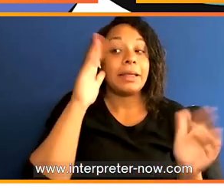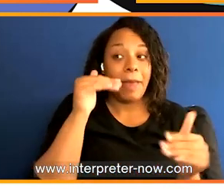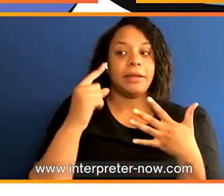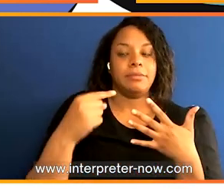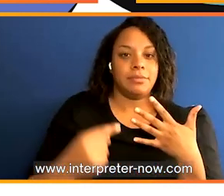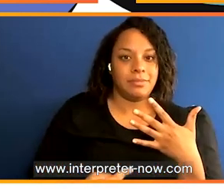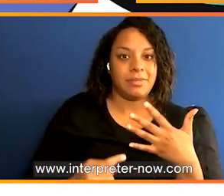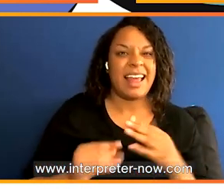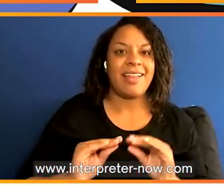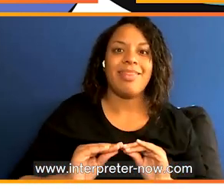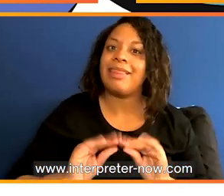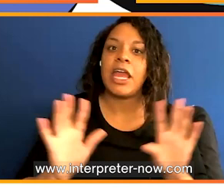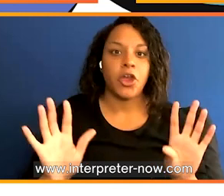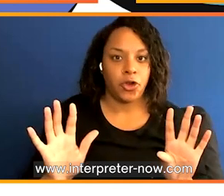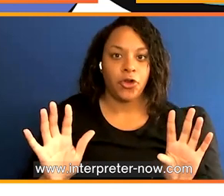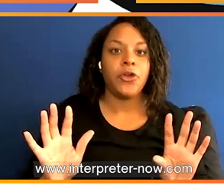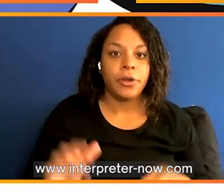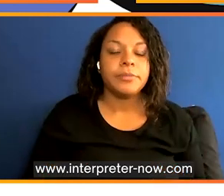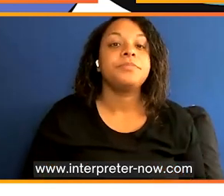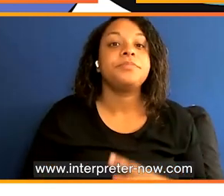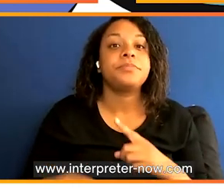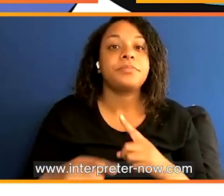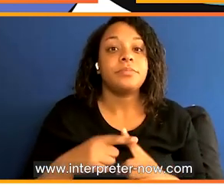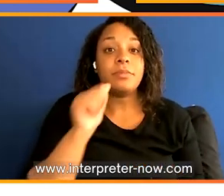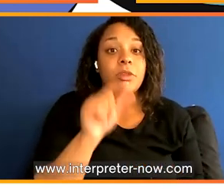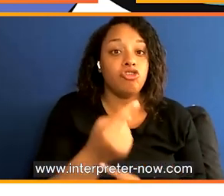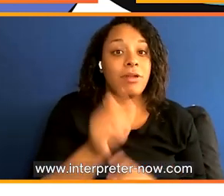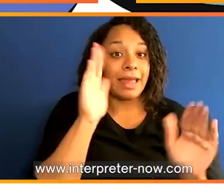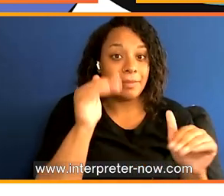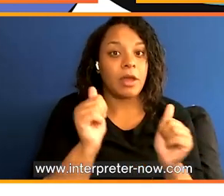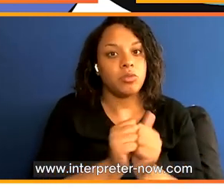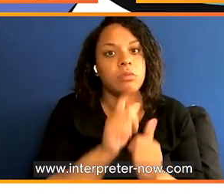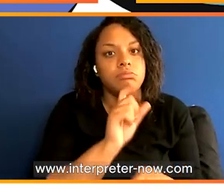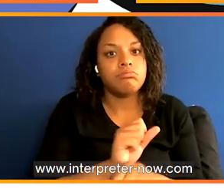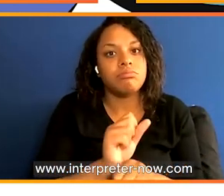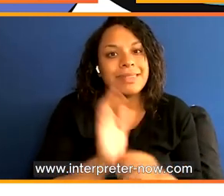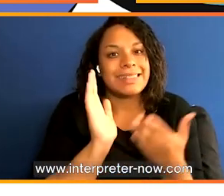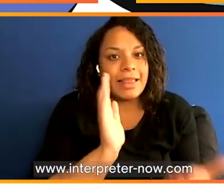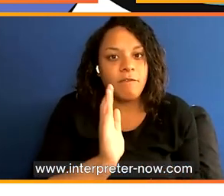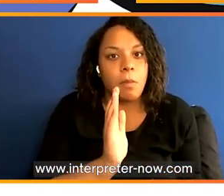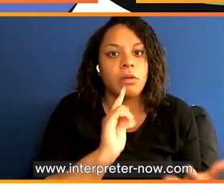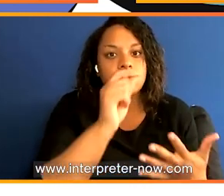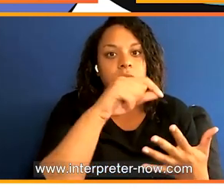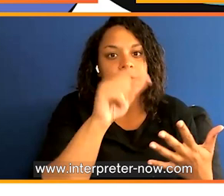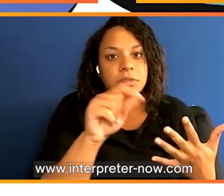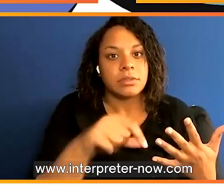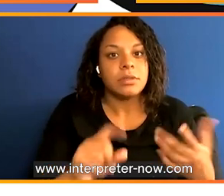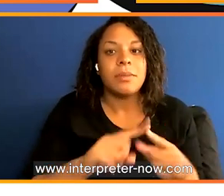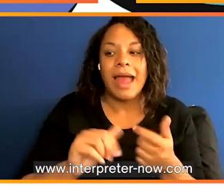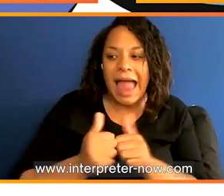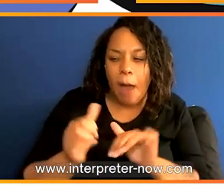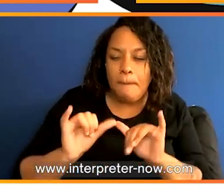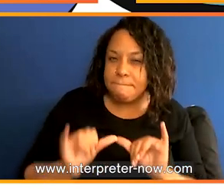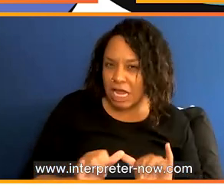realistic in the skills that you put in the job. And then here's what I expect of you, getting real clarity in that. But not only what I expect of you in terms